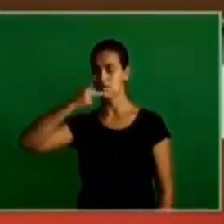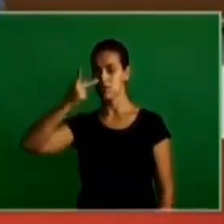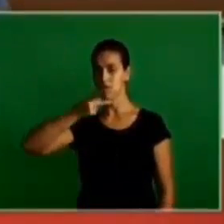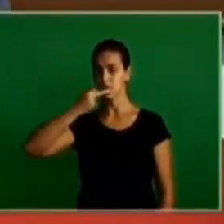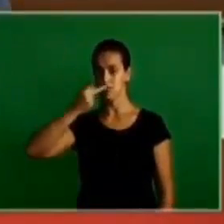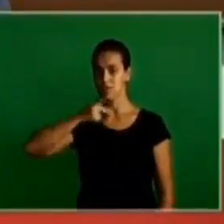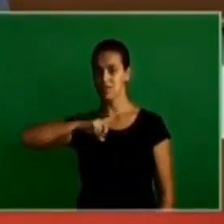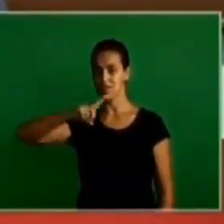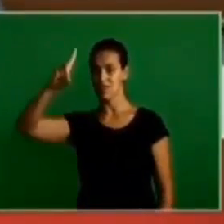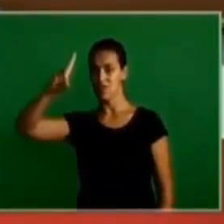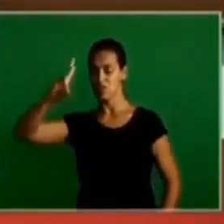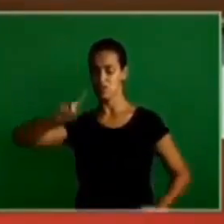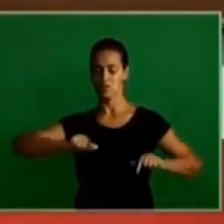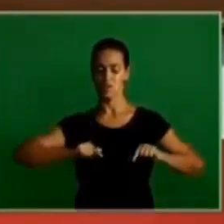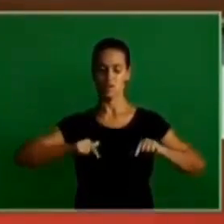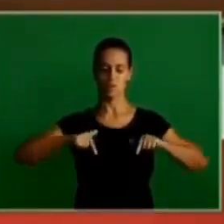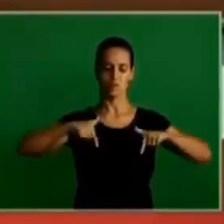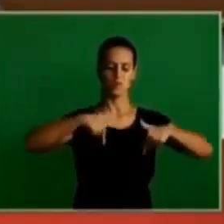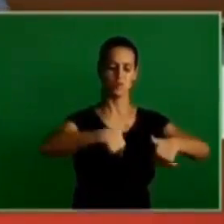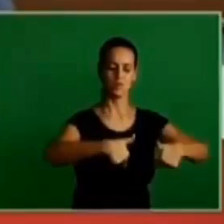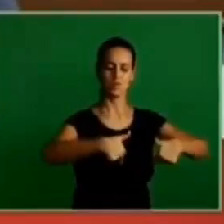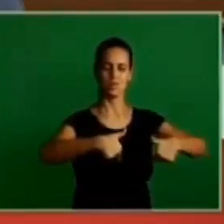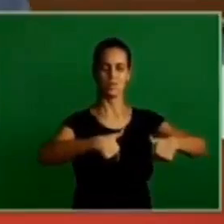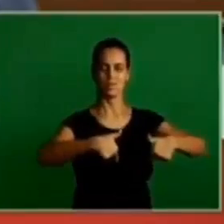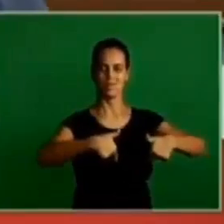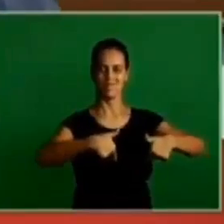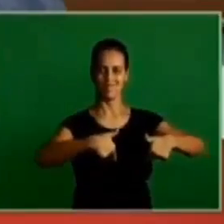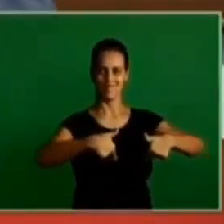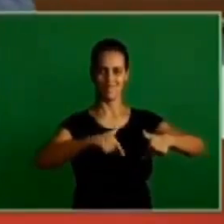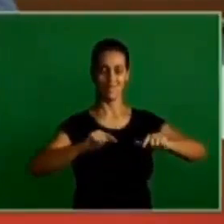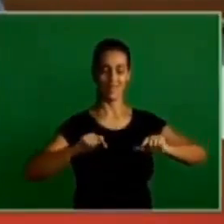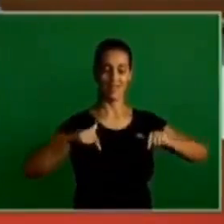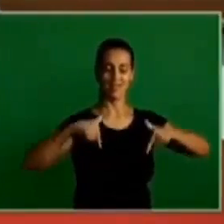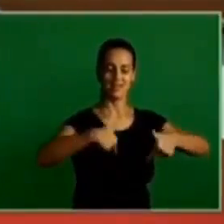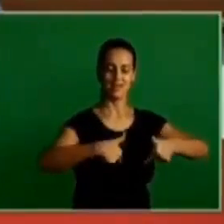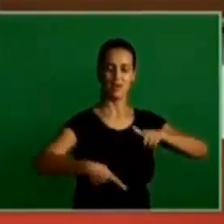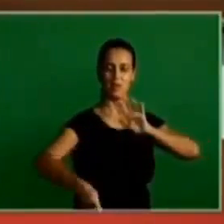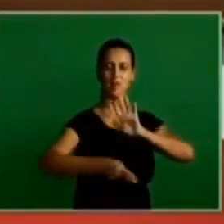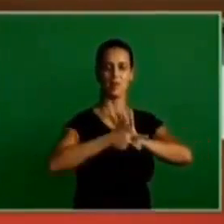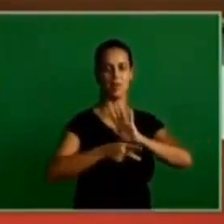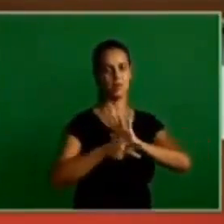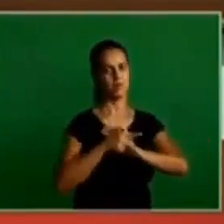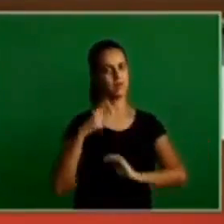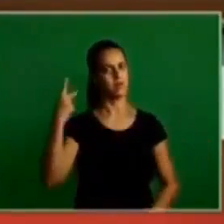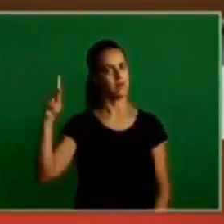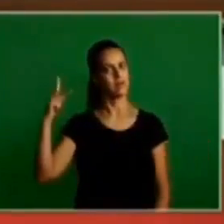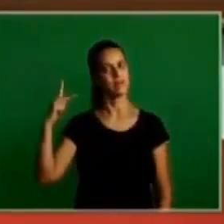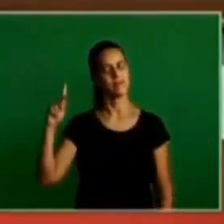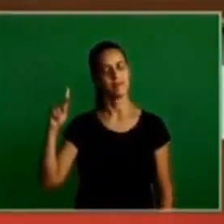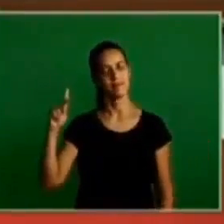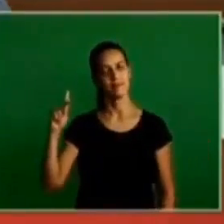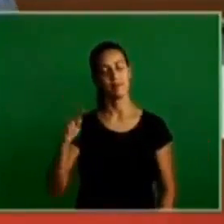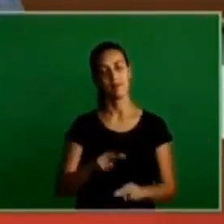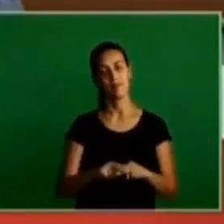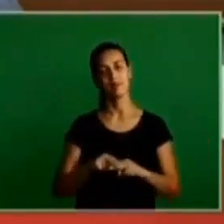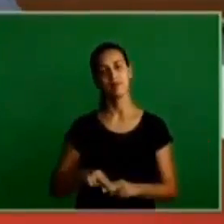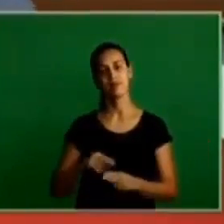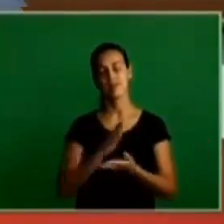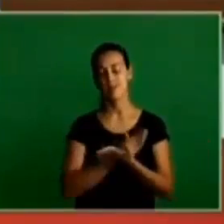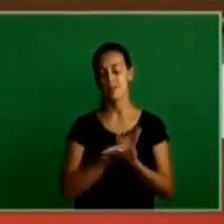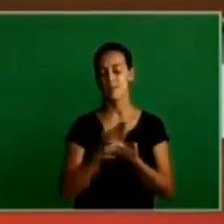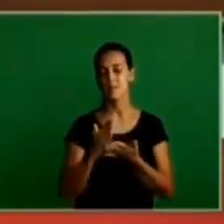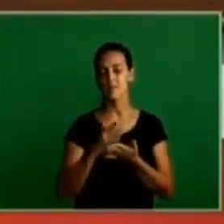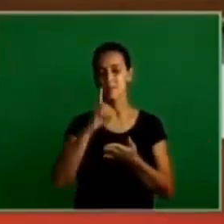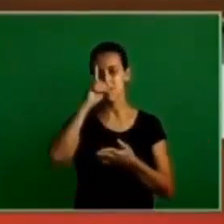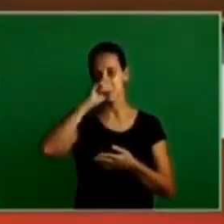so the word was him, it was an action, so there was light. So the action of the word. So in the beginning,